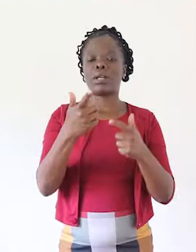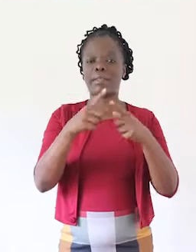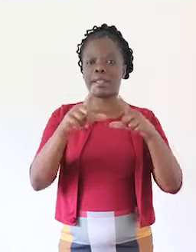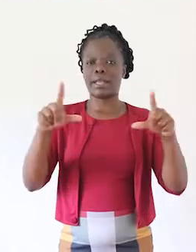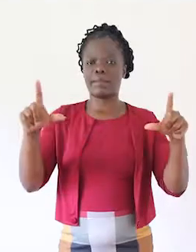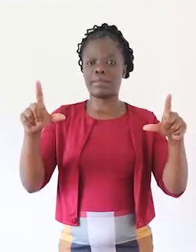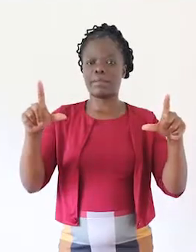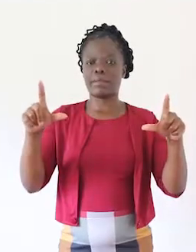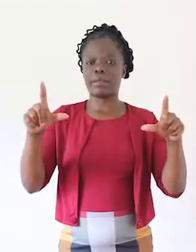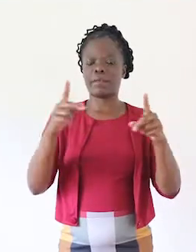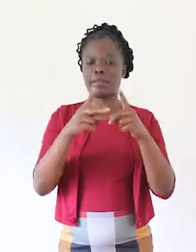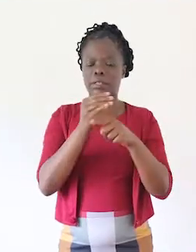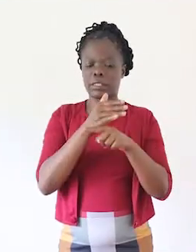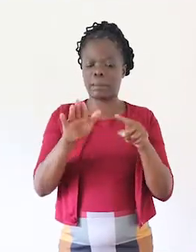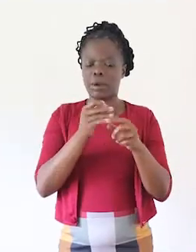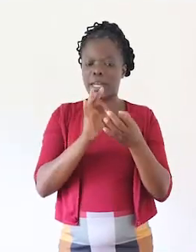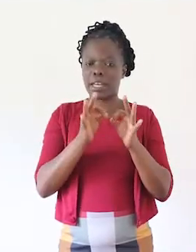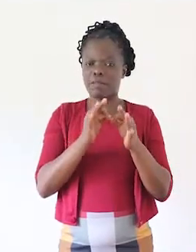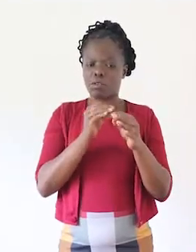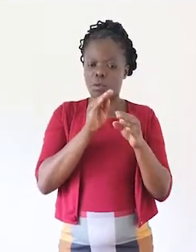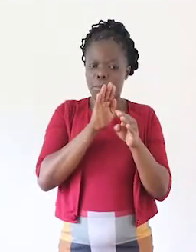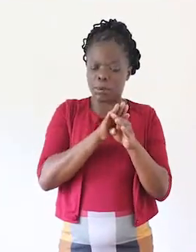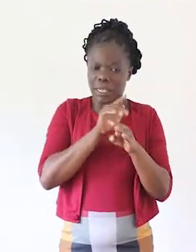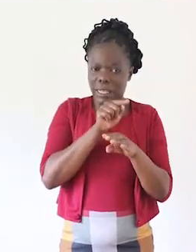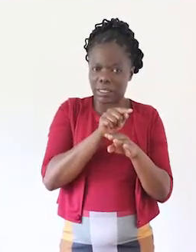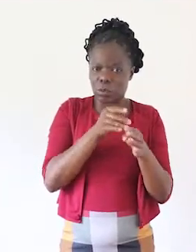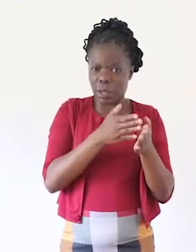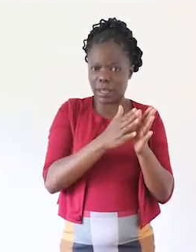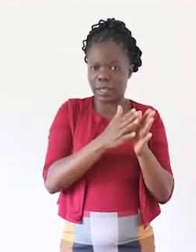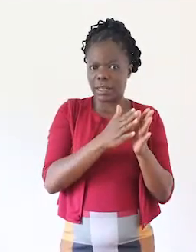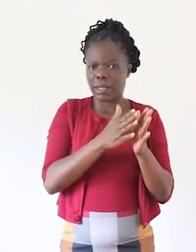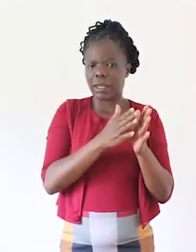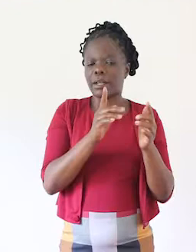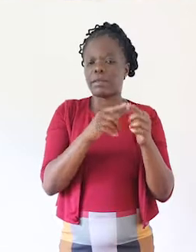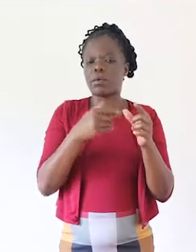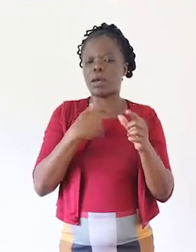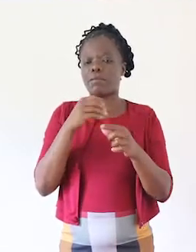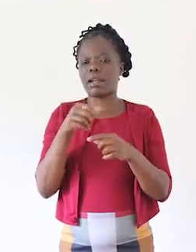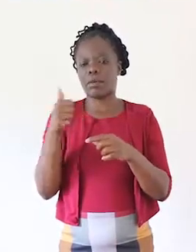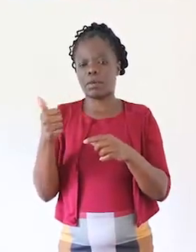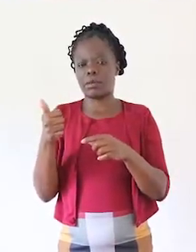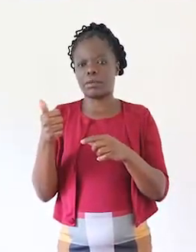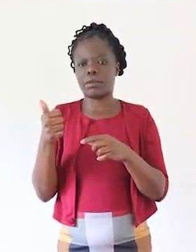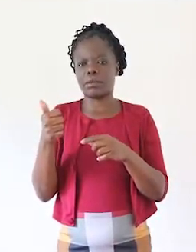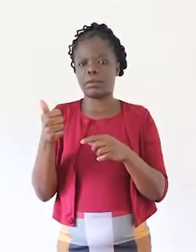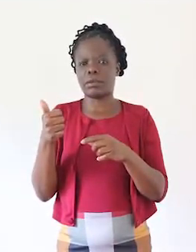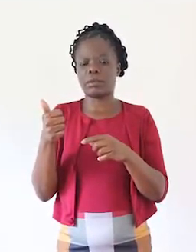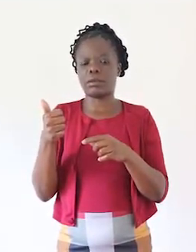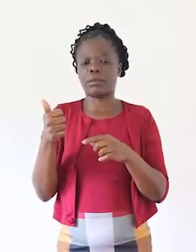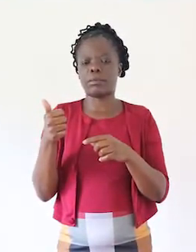this nail is sharp. So if you put it this way, it can piece. Then there's another one here.